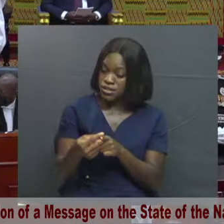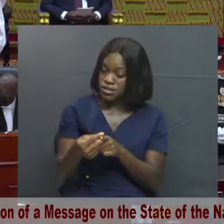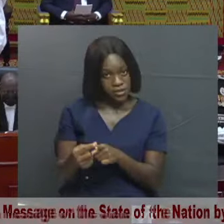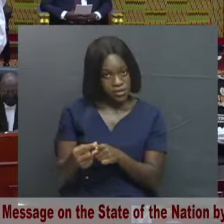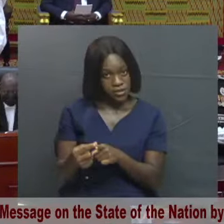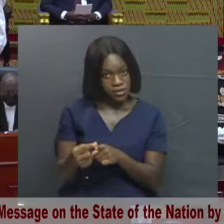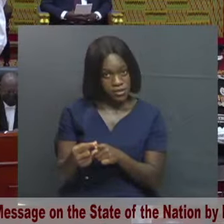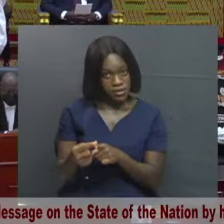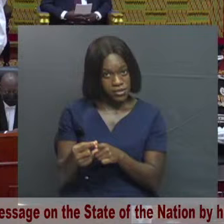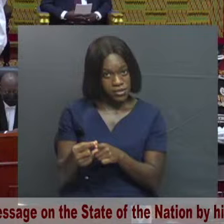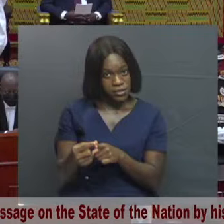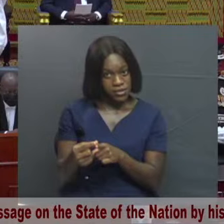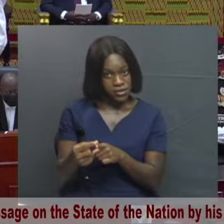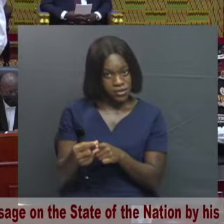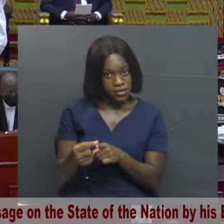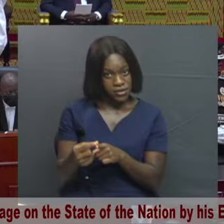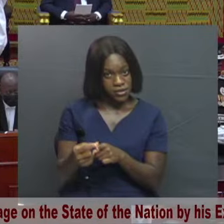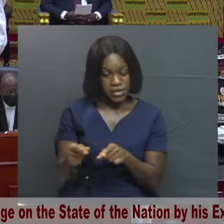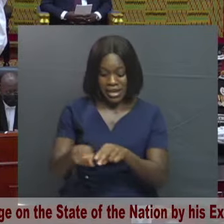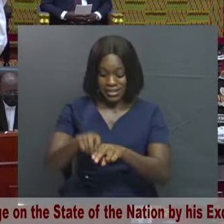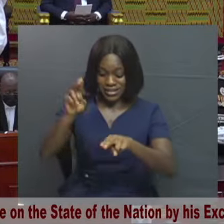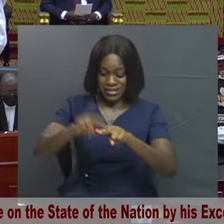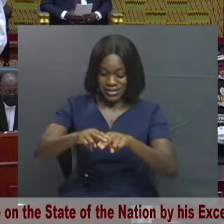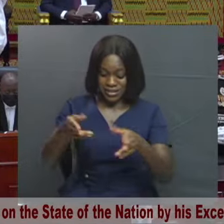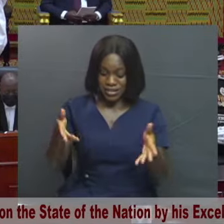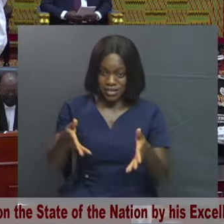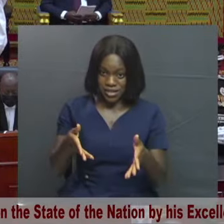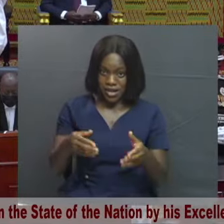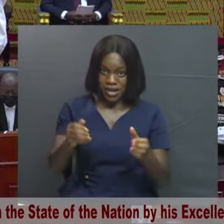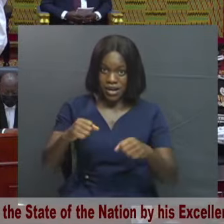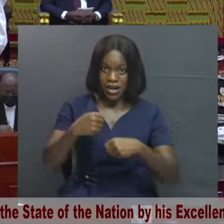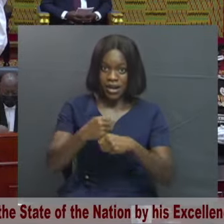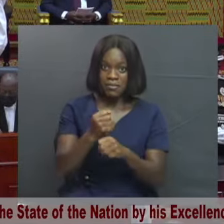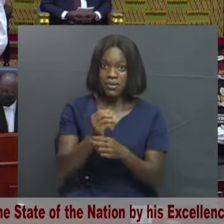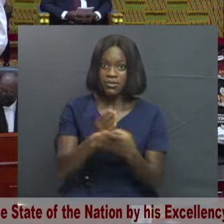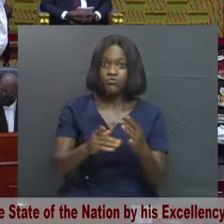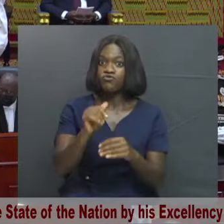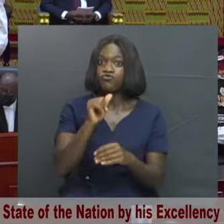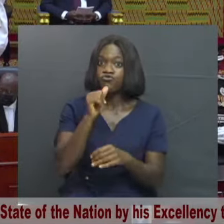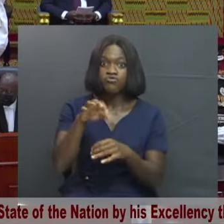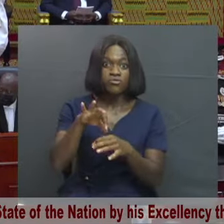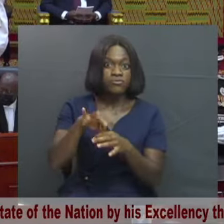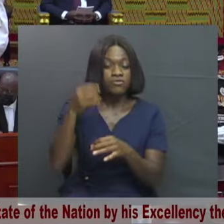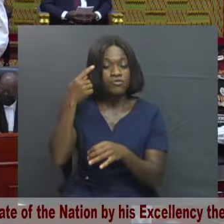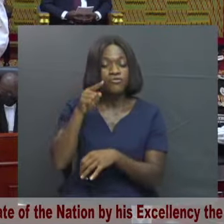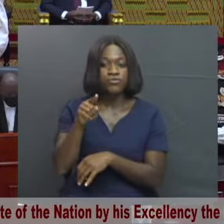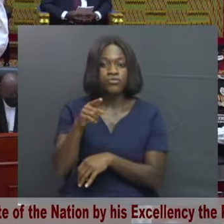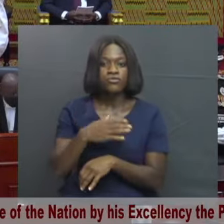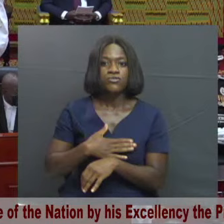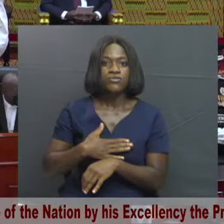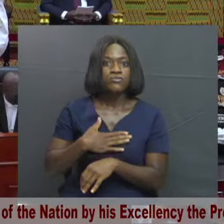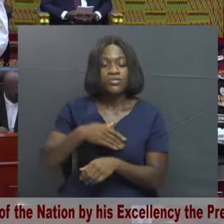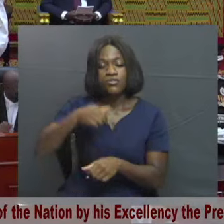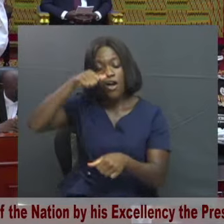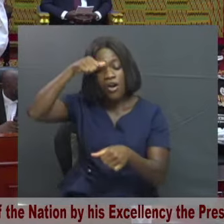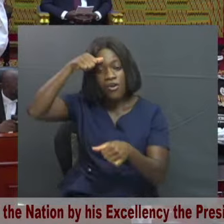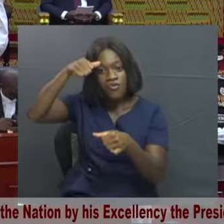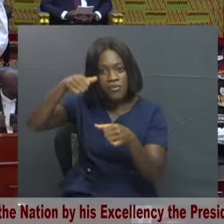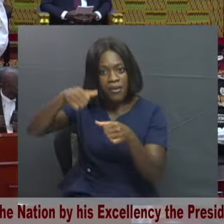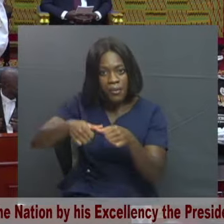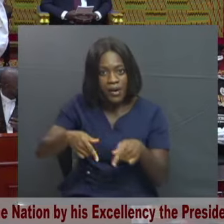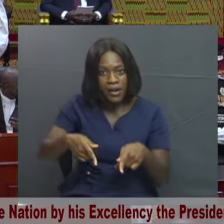W on this chair can be select a lot of you kindly take note and